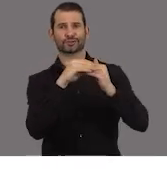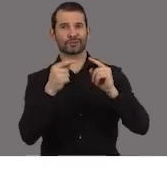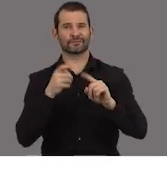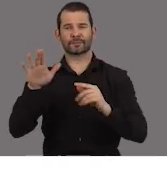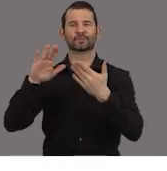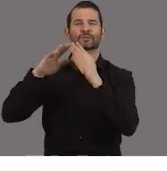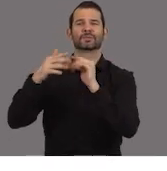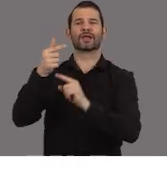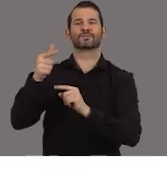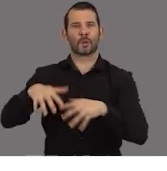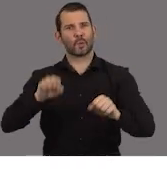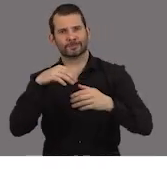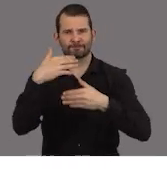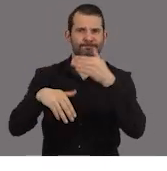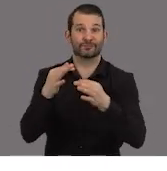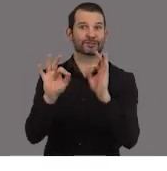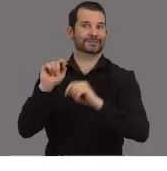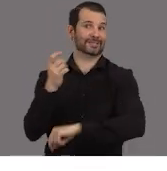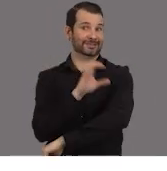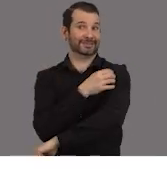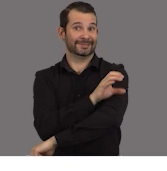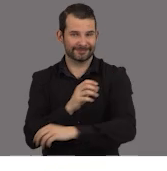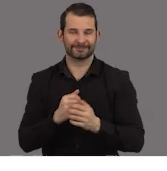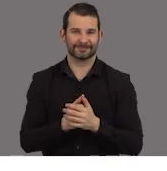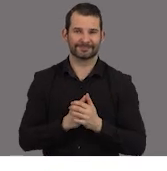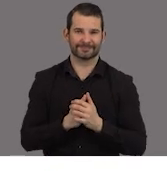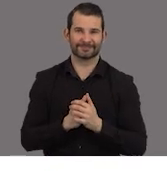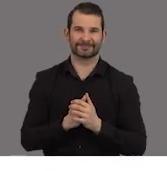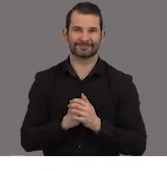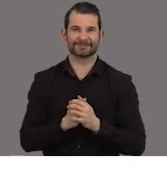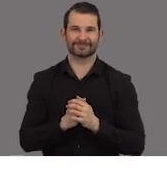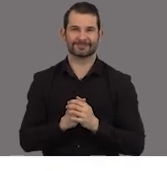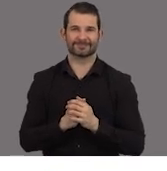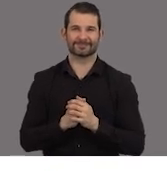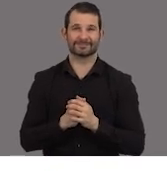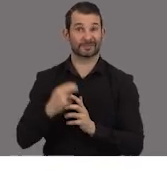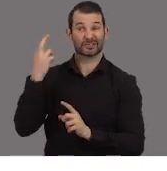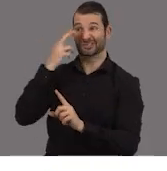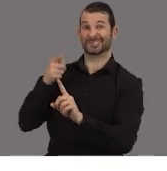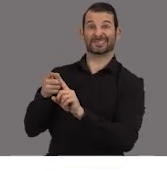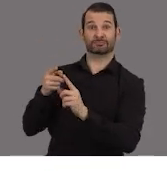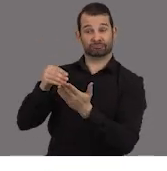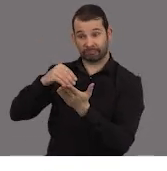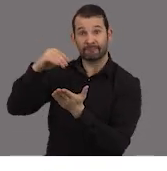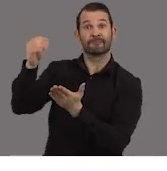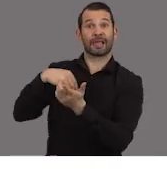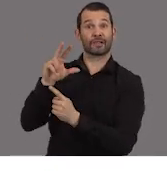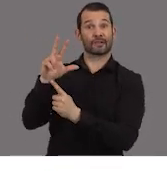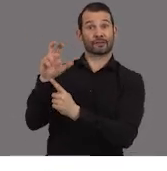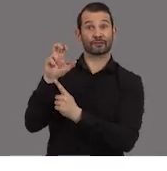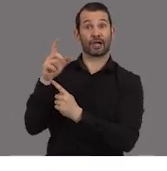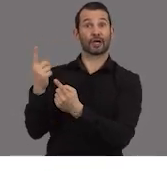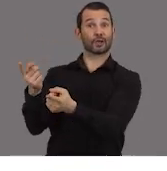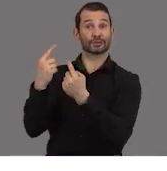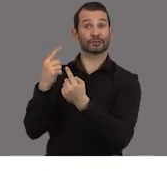received $200 from their municipal government to host free tax clinics. Since they